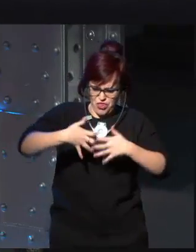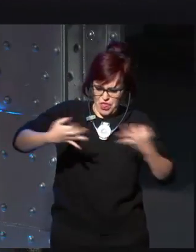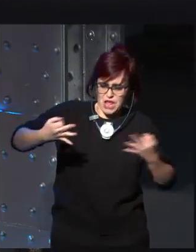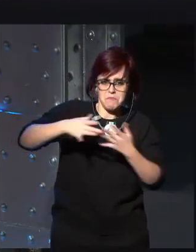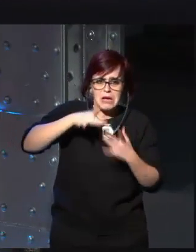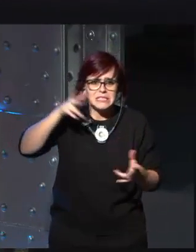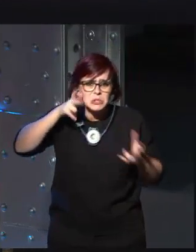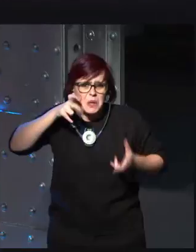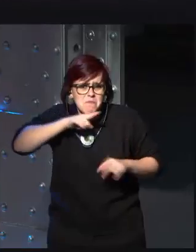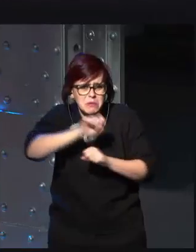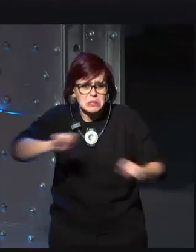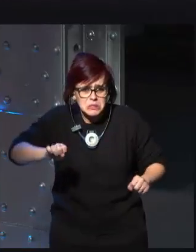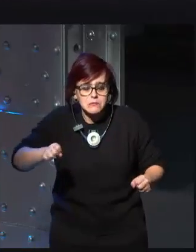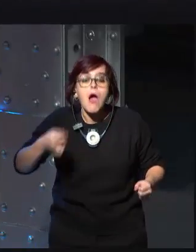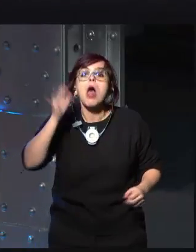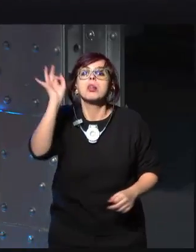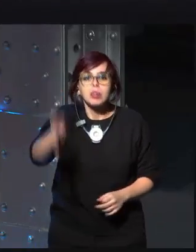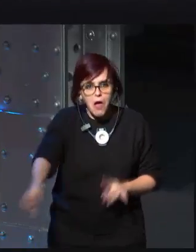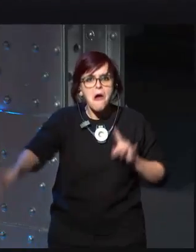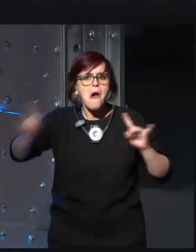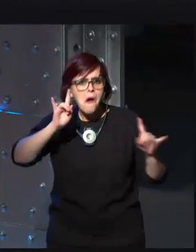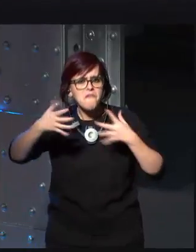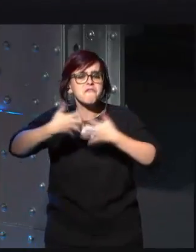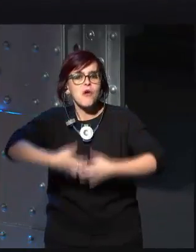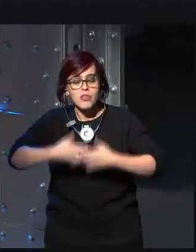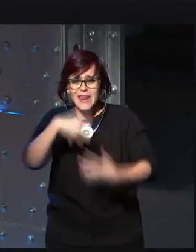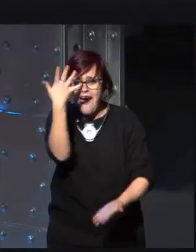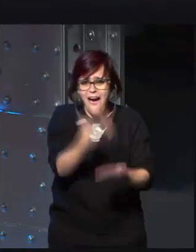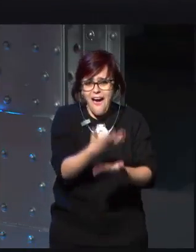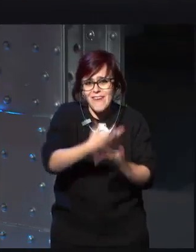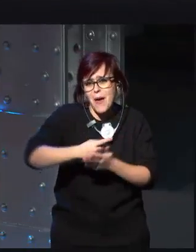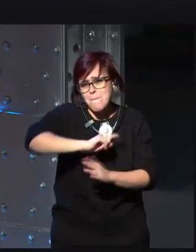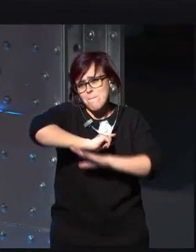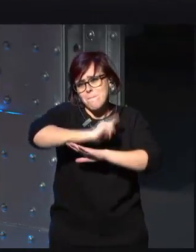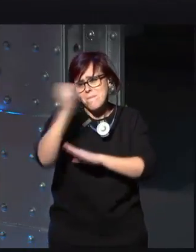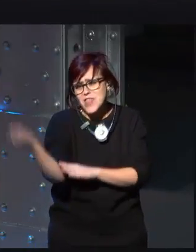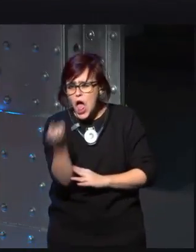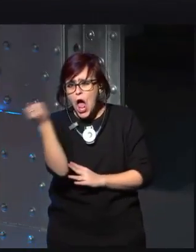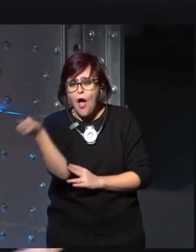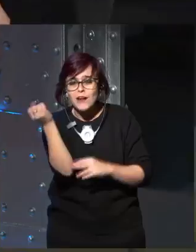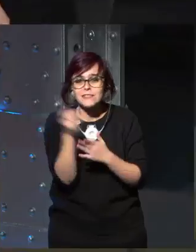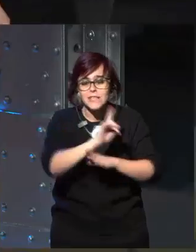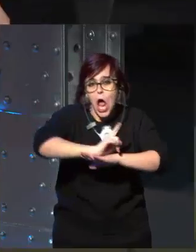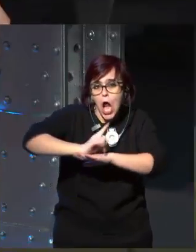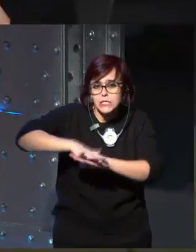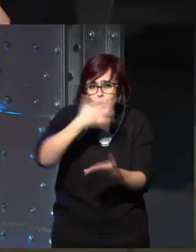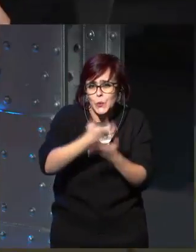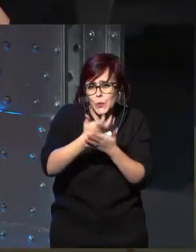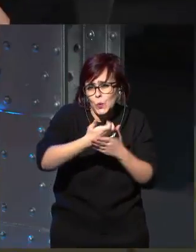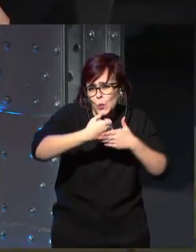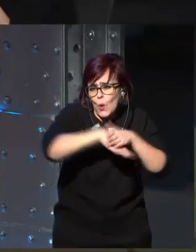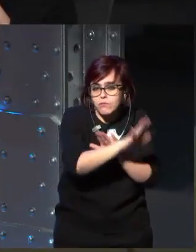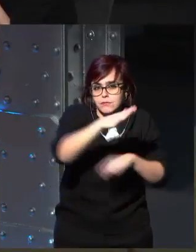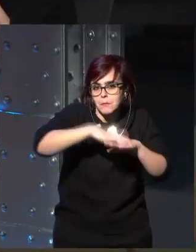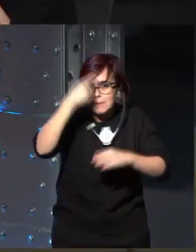technologies every morning. How can this be sounding, playing my room? But it works. And it's been millions